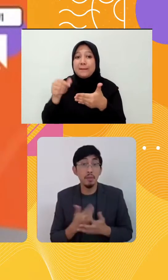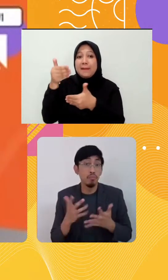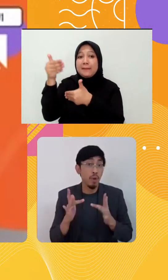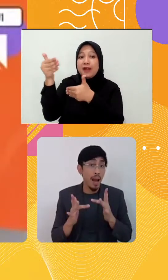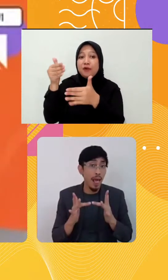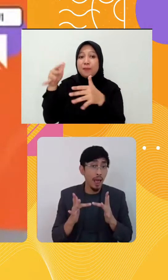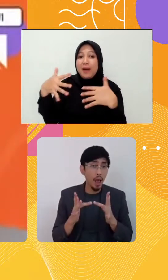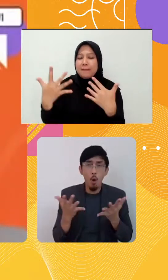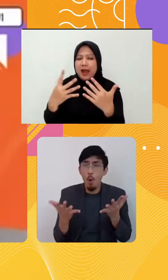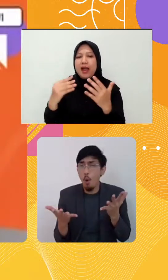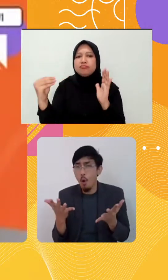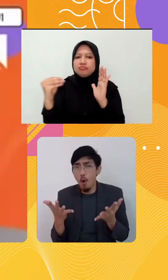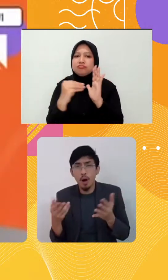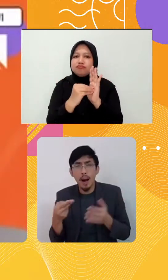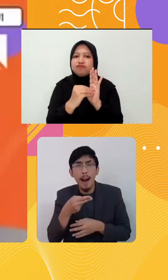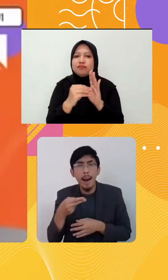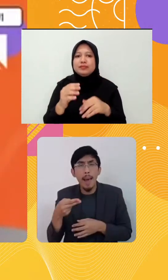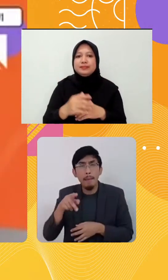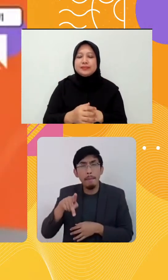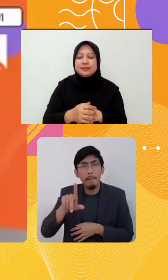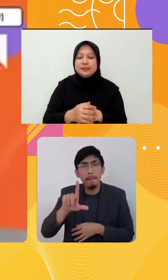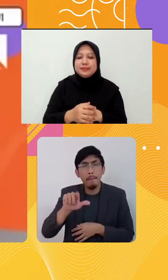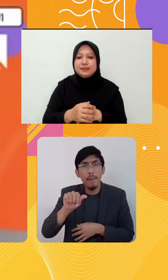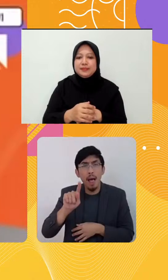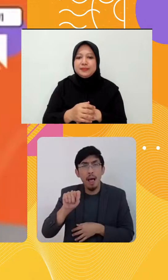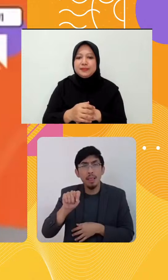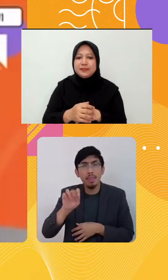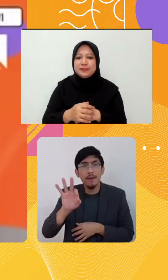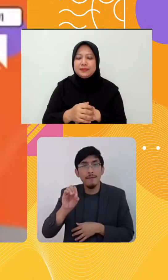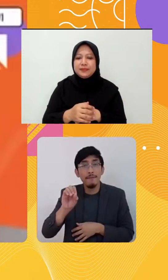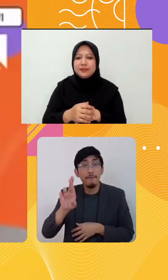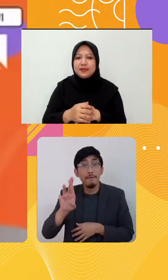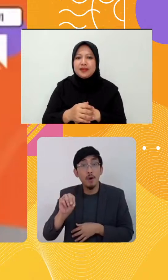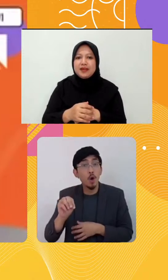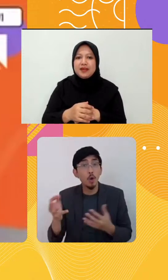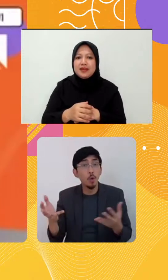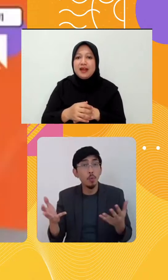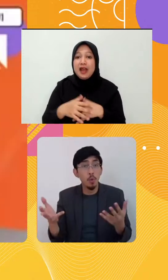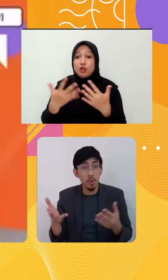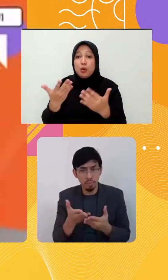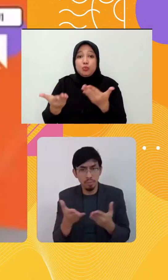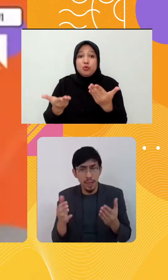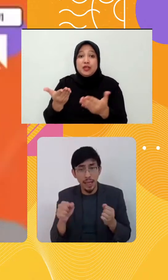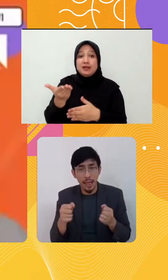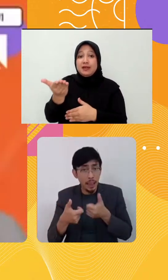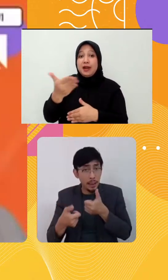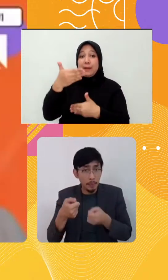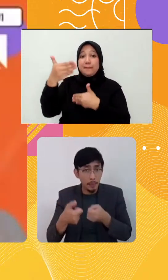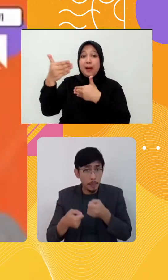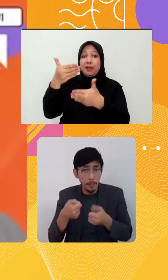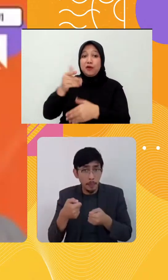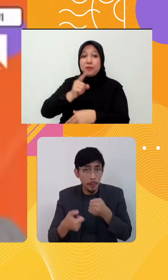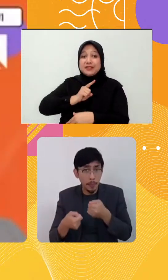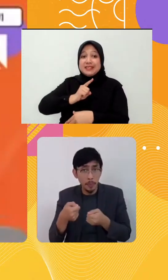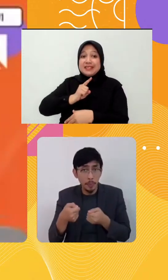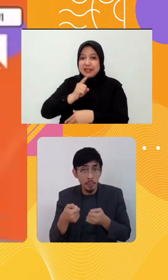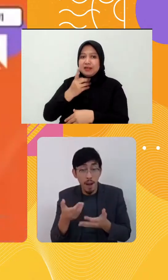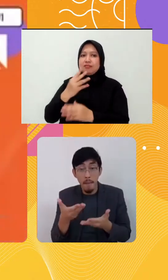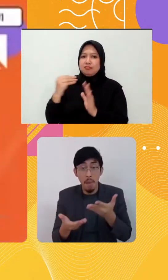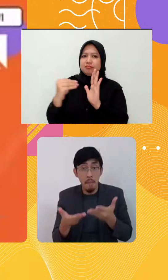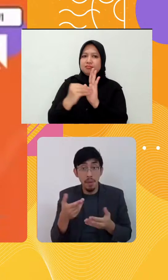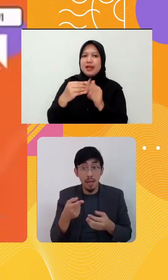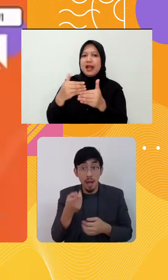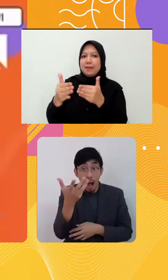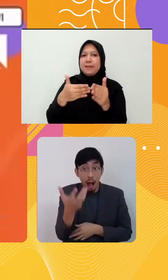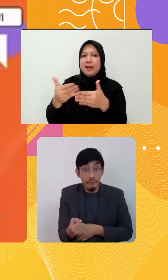account and maybe the country and or maybe your platform itself. It will be wonderful to share